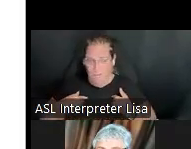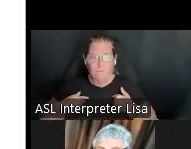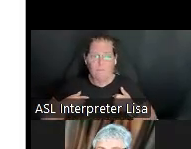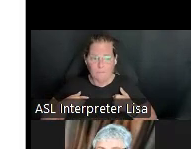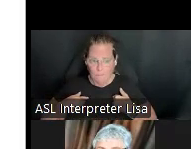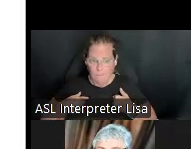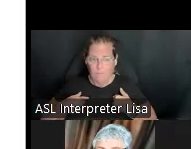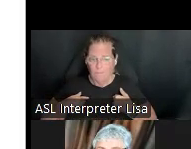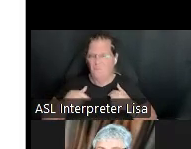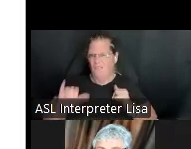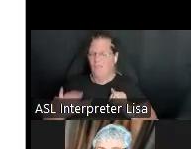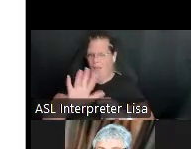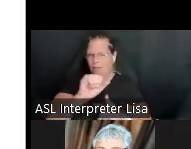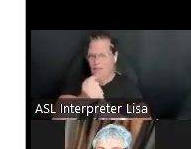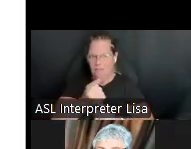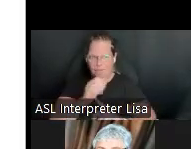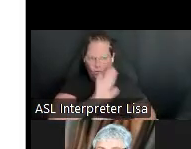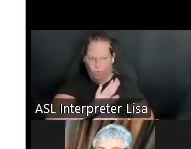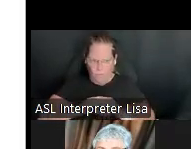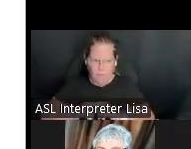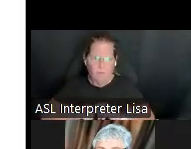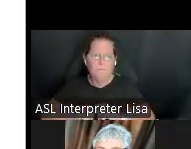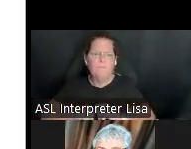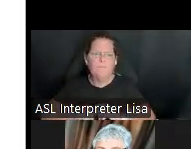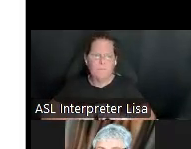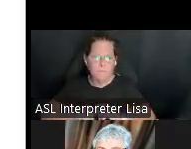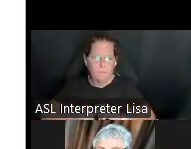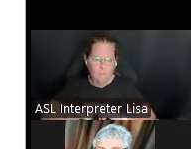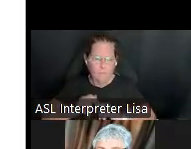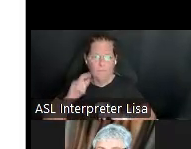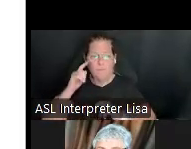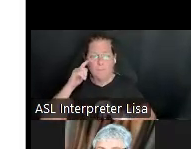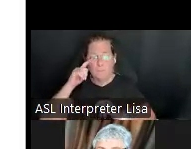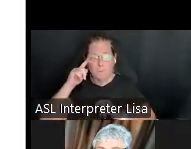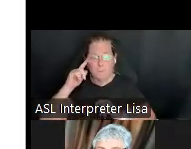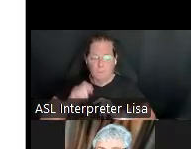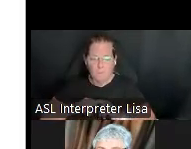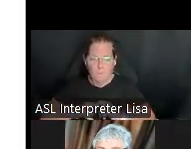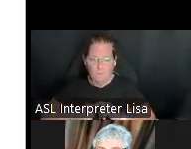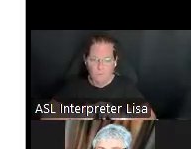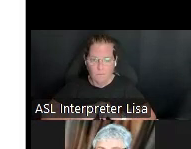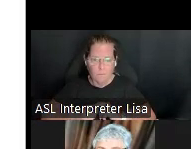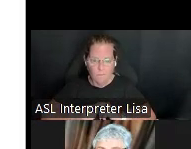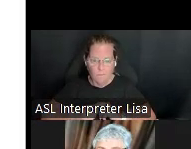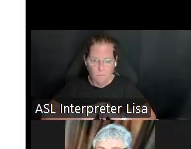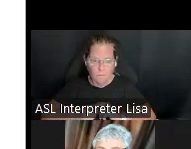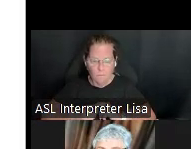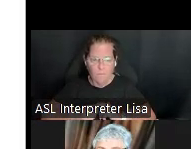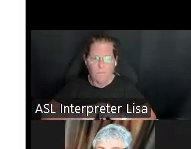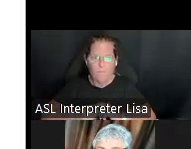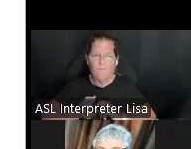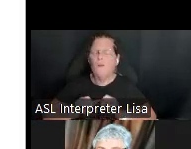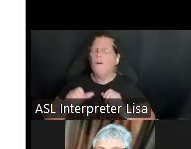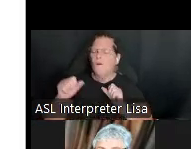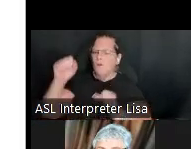to the participants in today's session is, what strategies would you